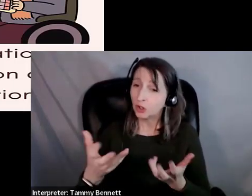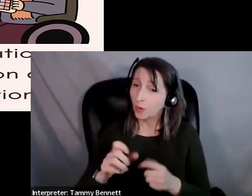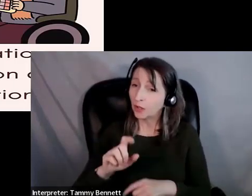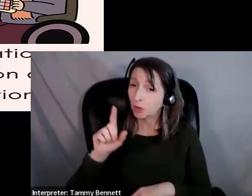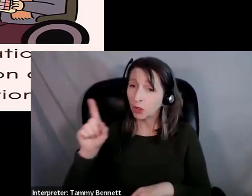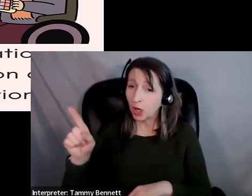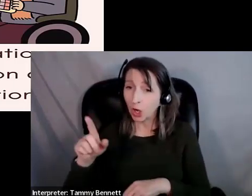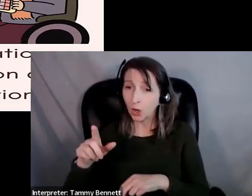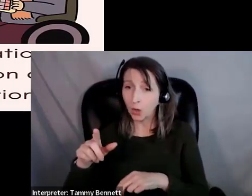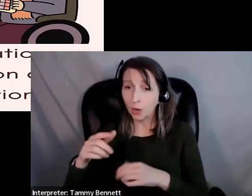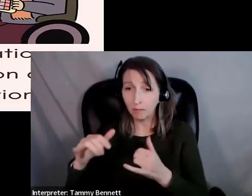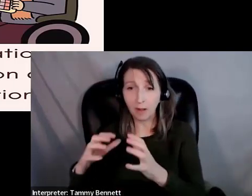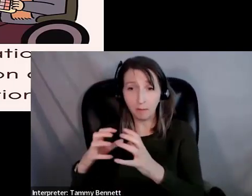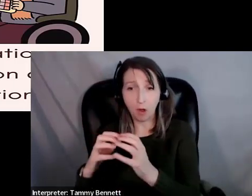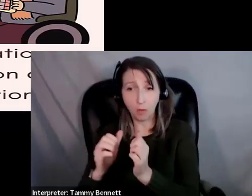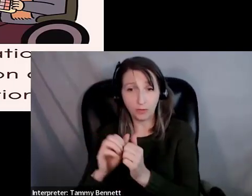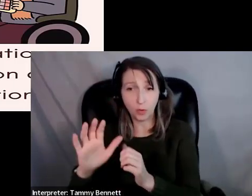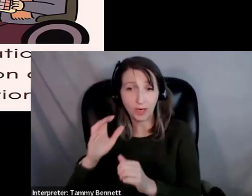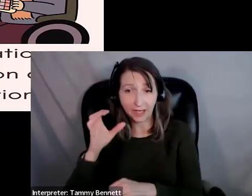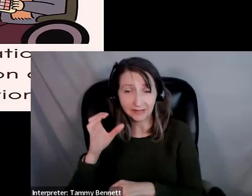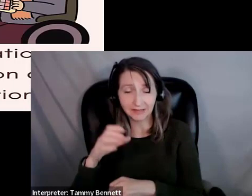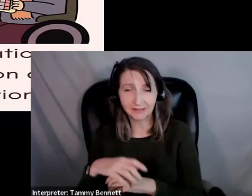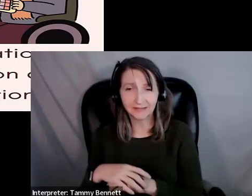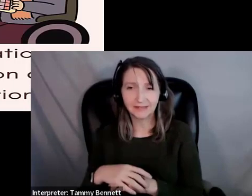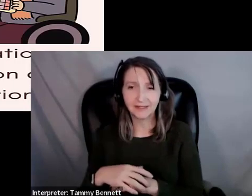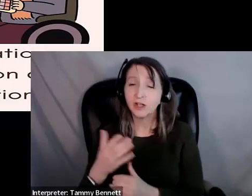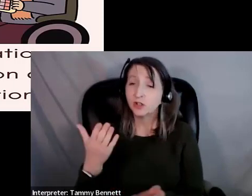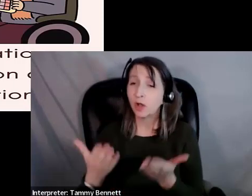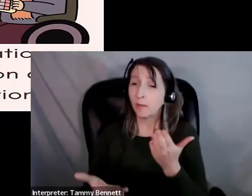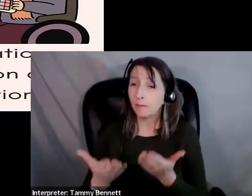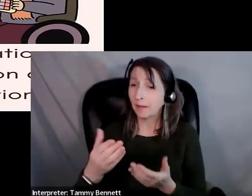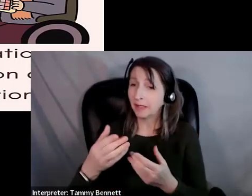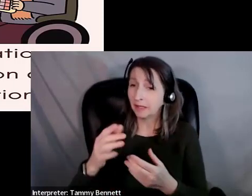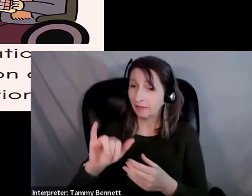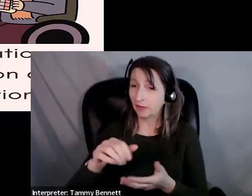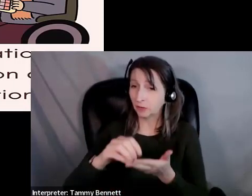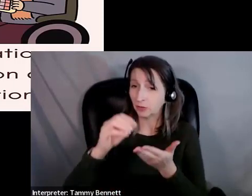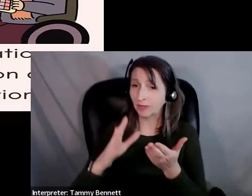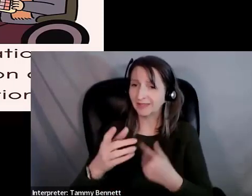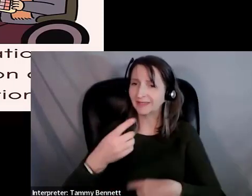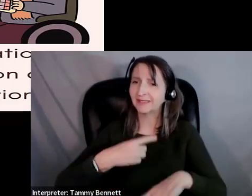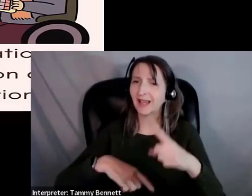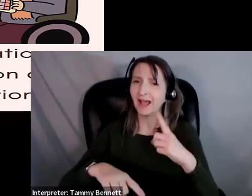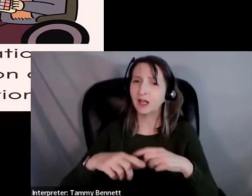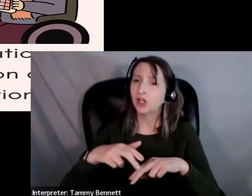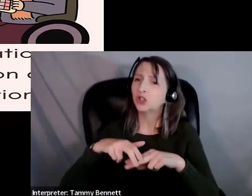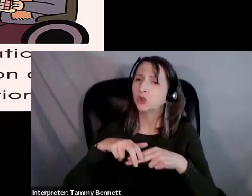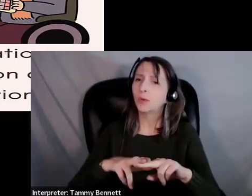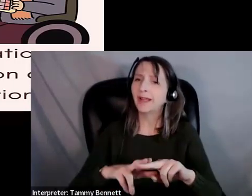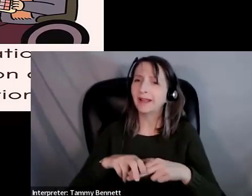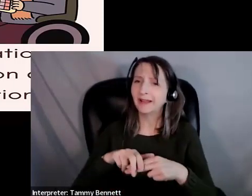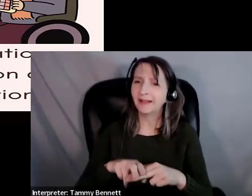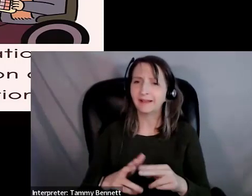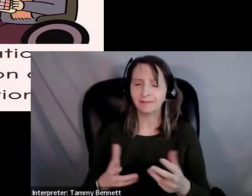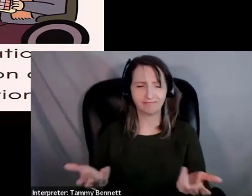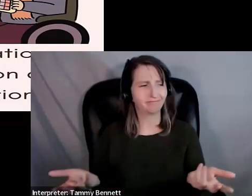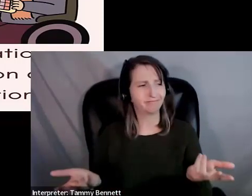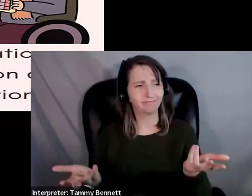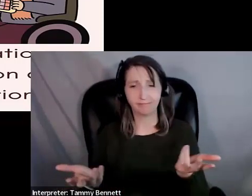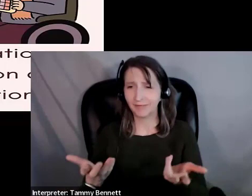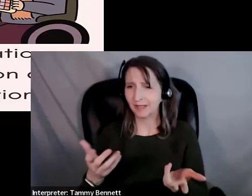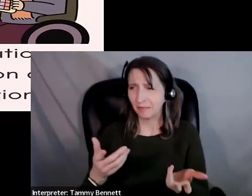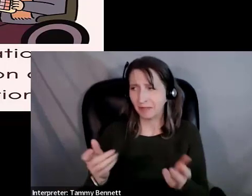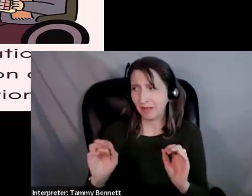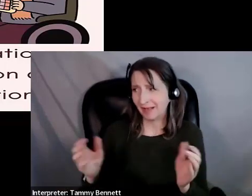a swing. You're like, okay, well, there's no swing here. There's a swing at home. Do you want to go home? So it's looking at like, how can we open up our thoughts into